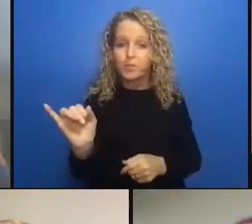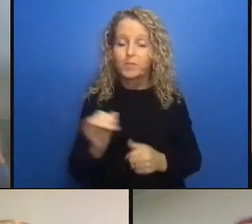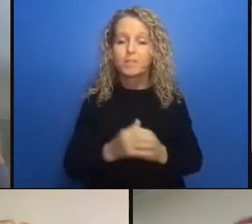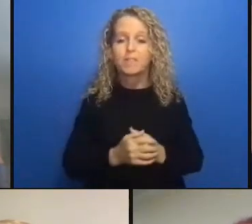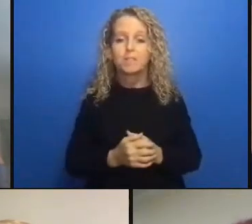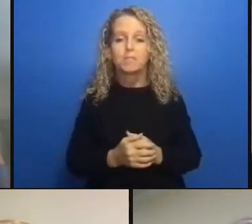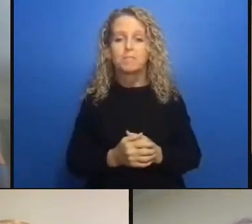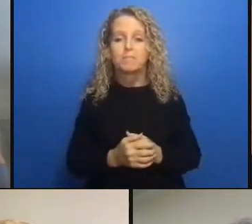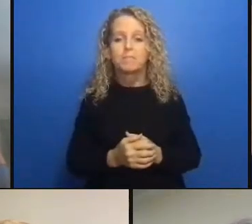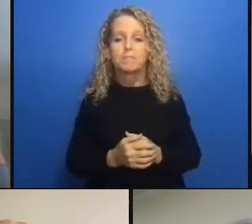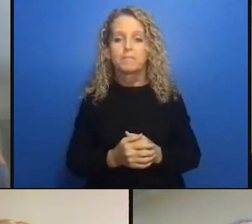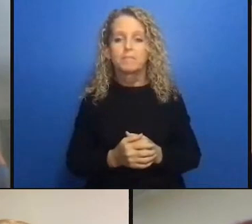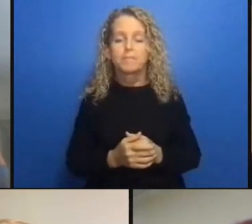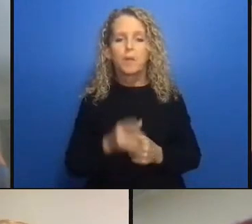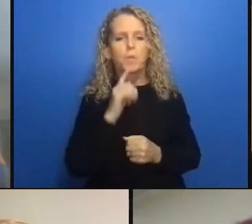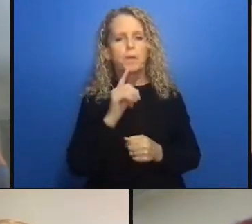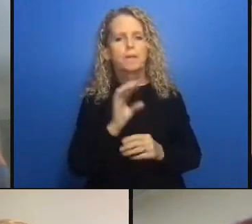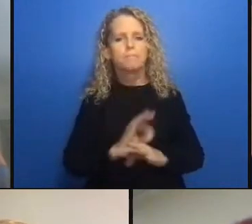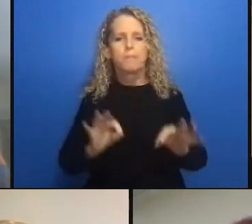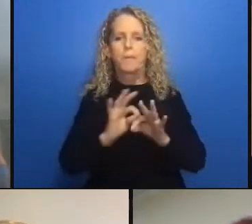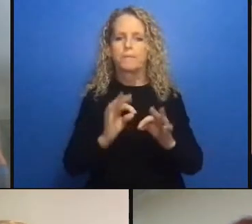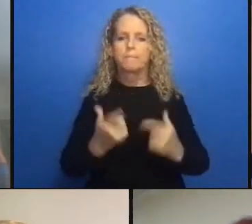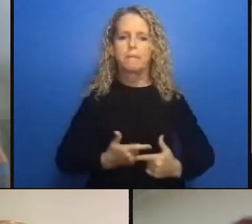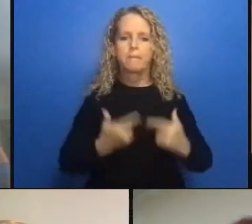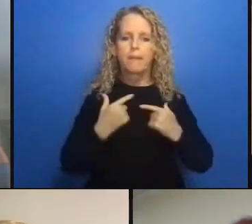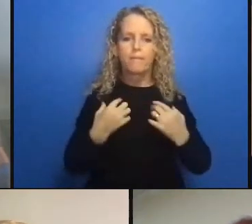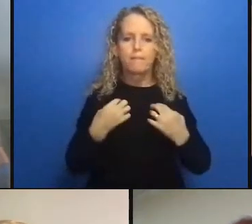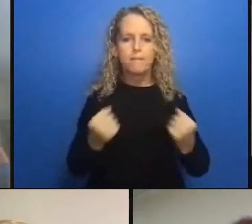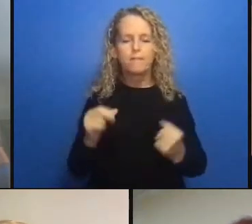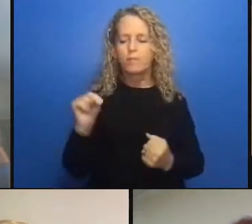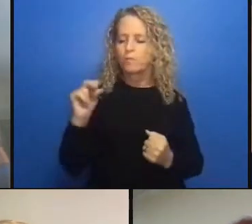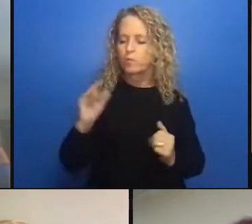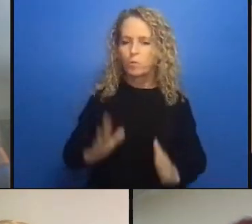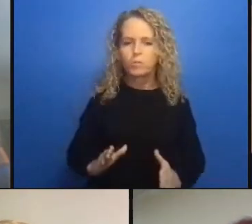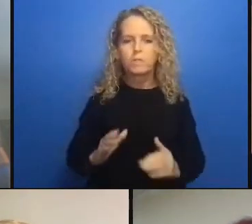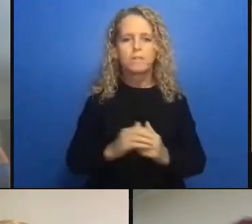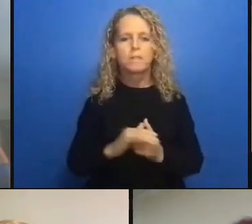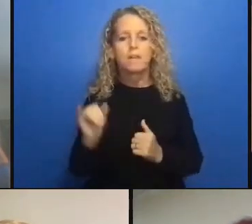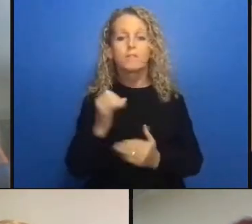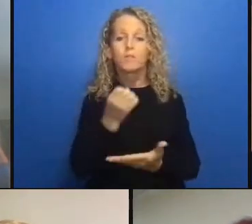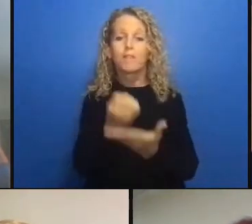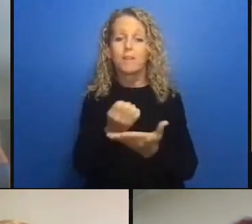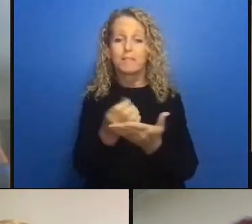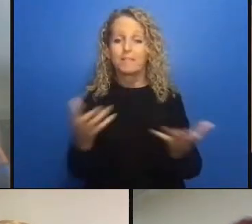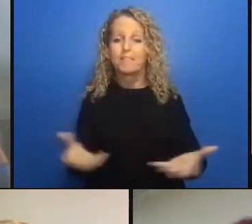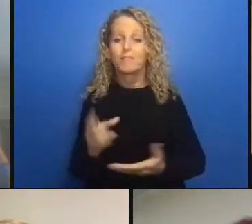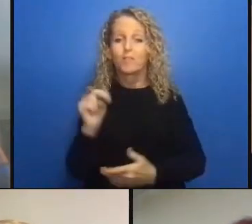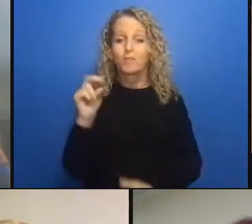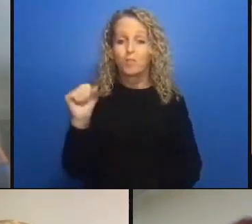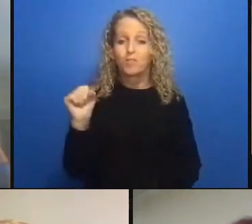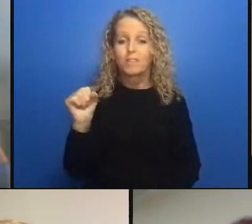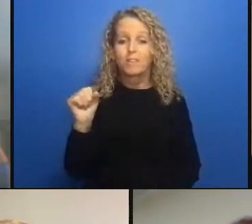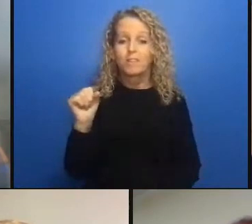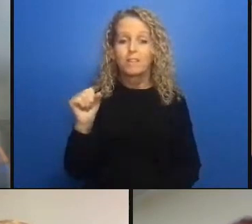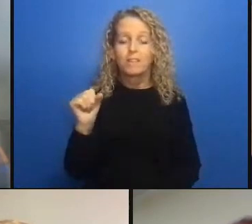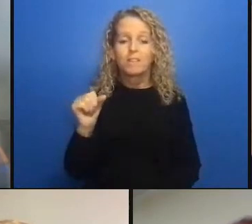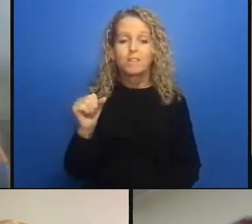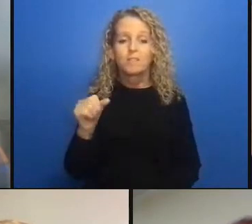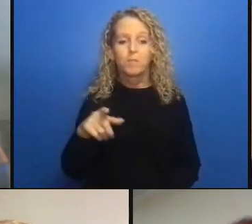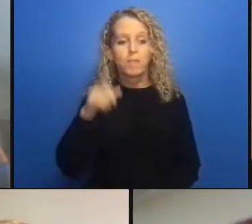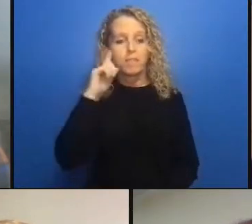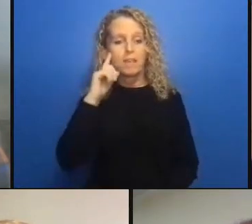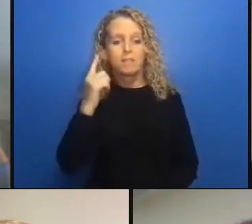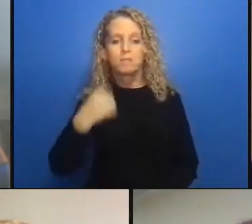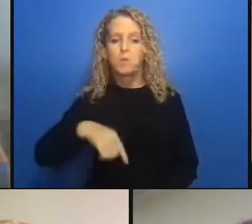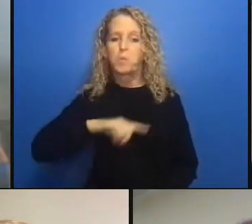life and health of Nova Scotians and the economy in Nova Scotia. And so I think there's lots of things that we can do together in this